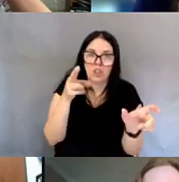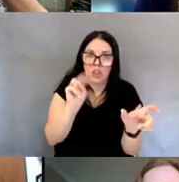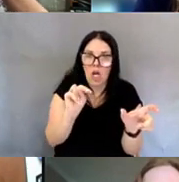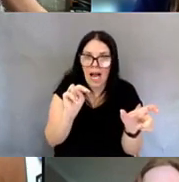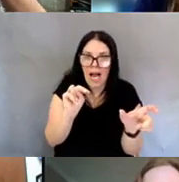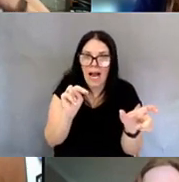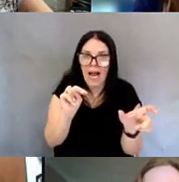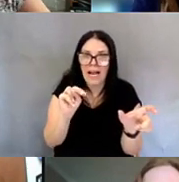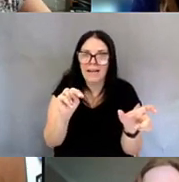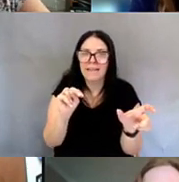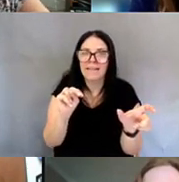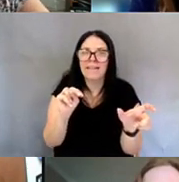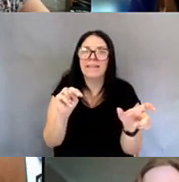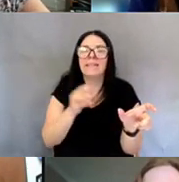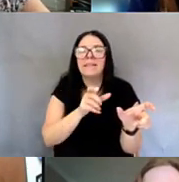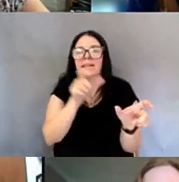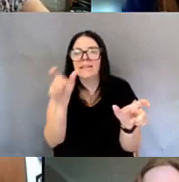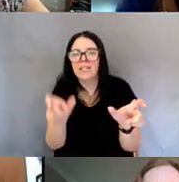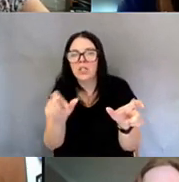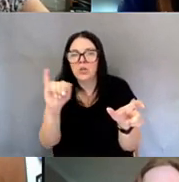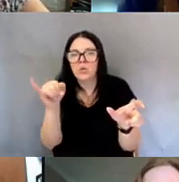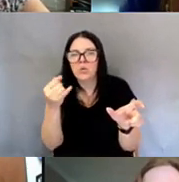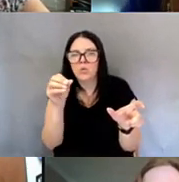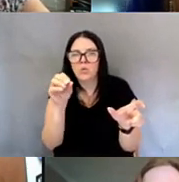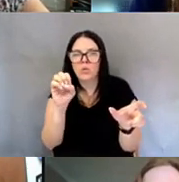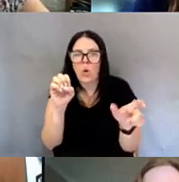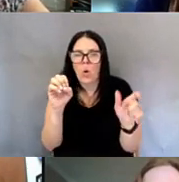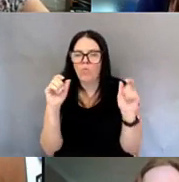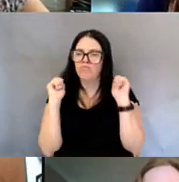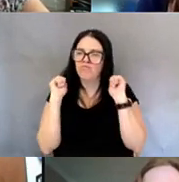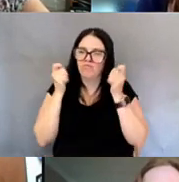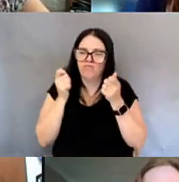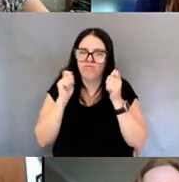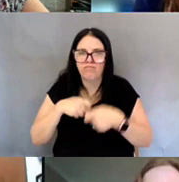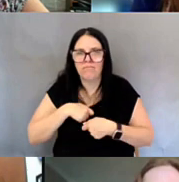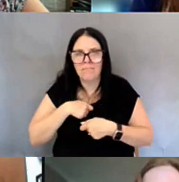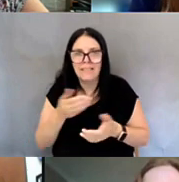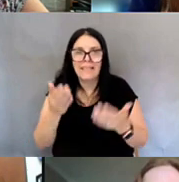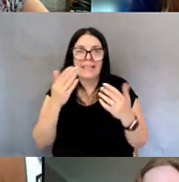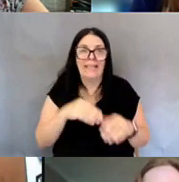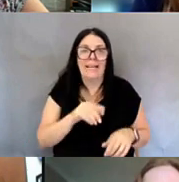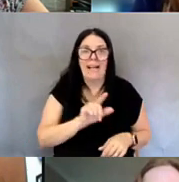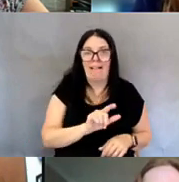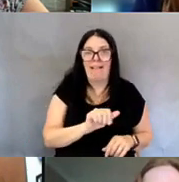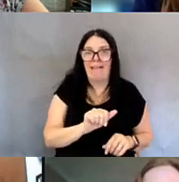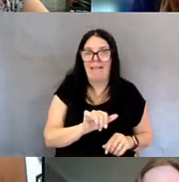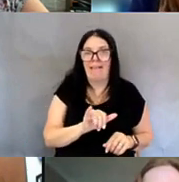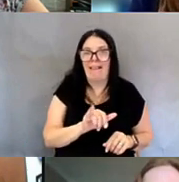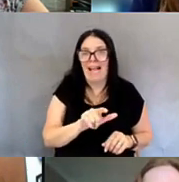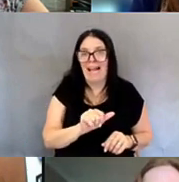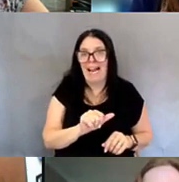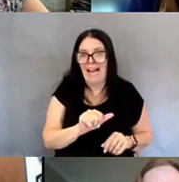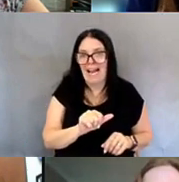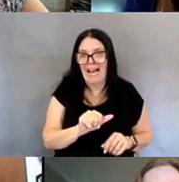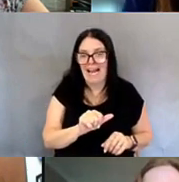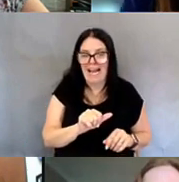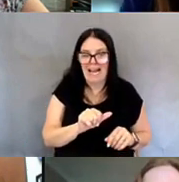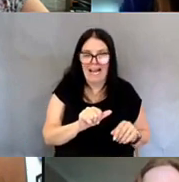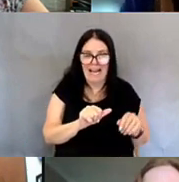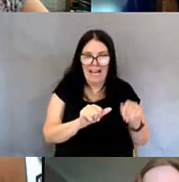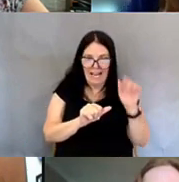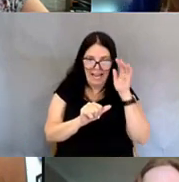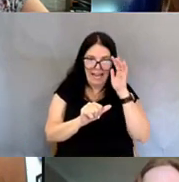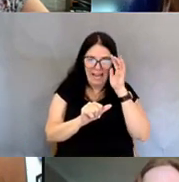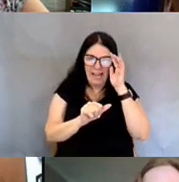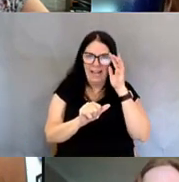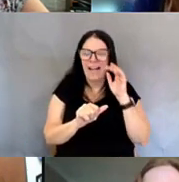golf shirt, Joe in, I believe it's a hoodie, Layla on the lower